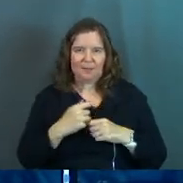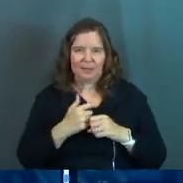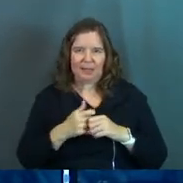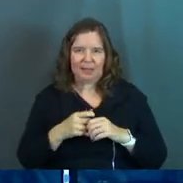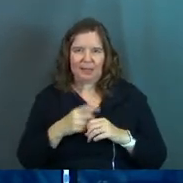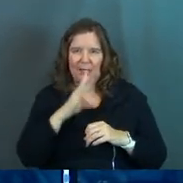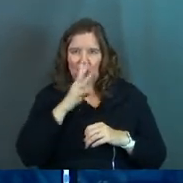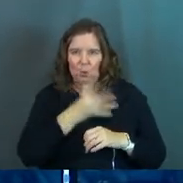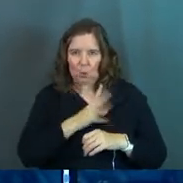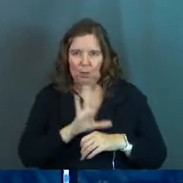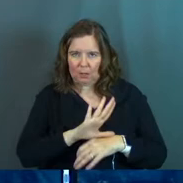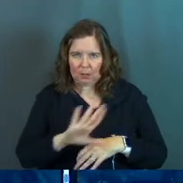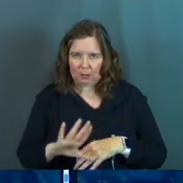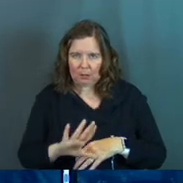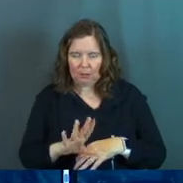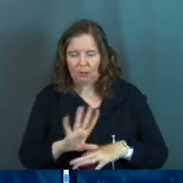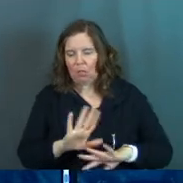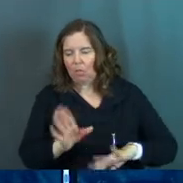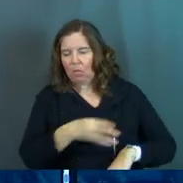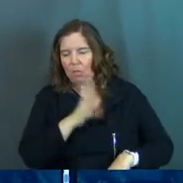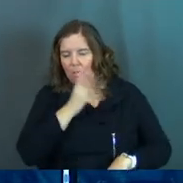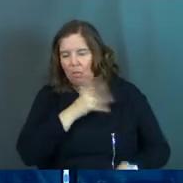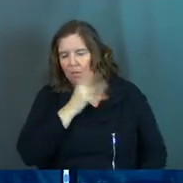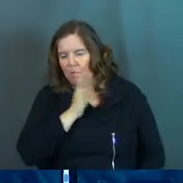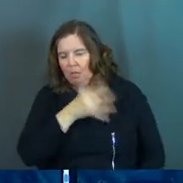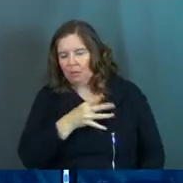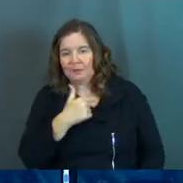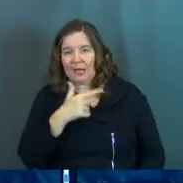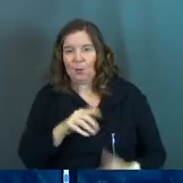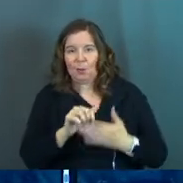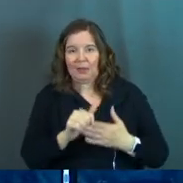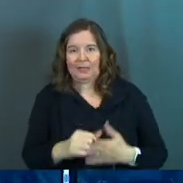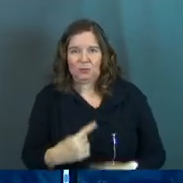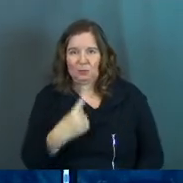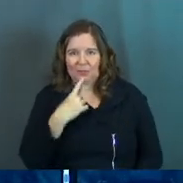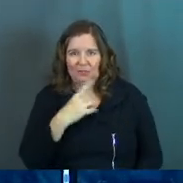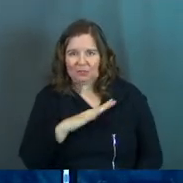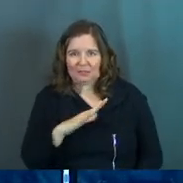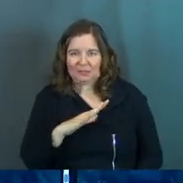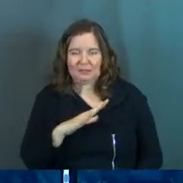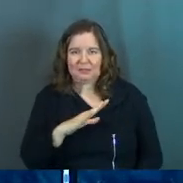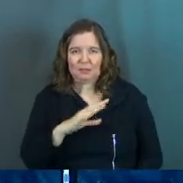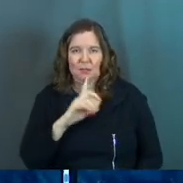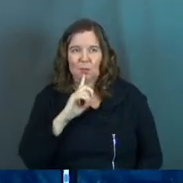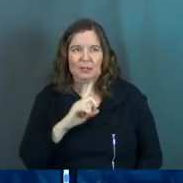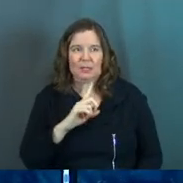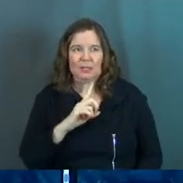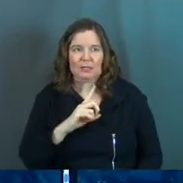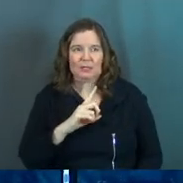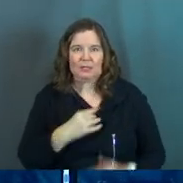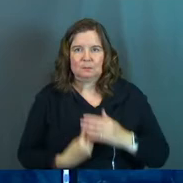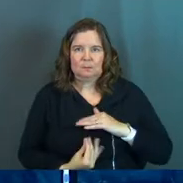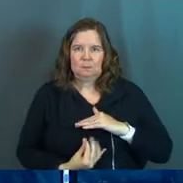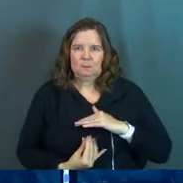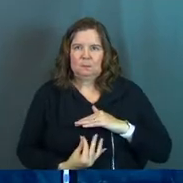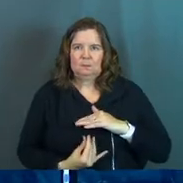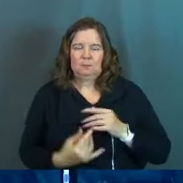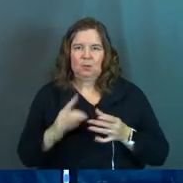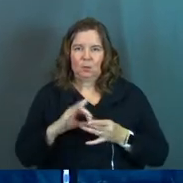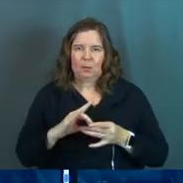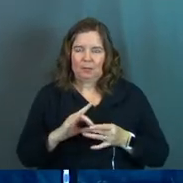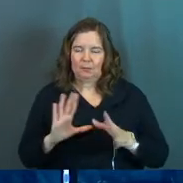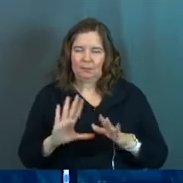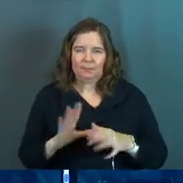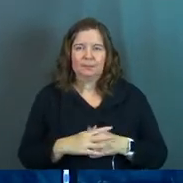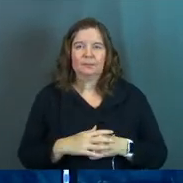things under the rug. I'm not talking about dropping things that are going to lead to bitterness and lead to real infection in the